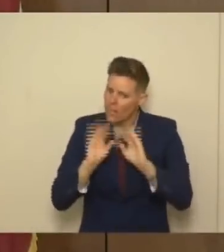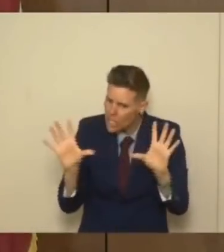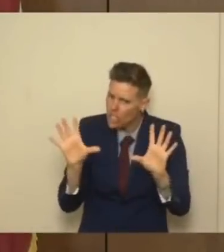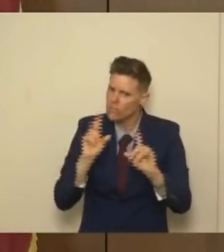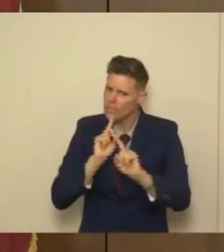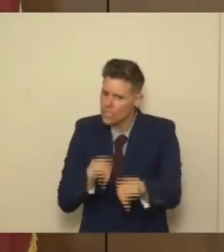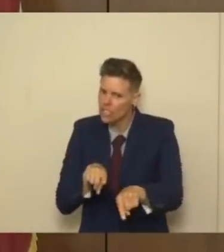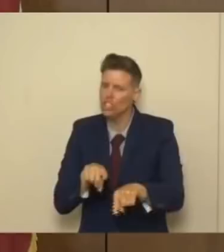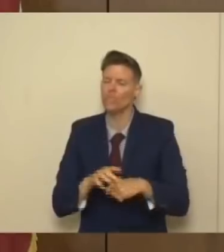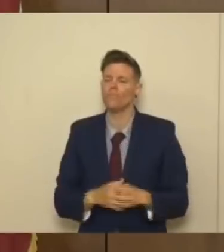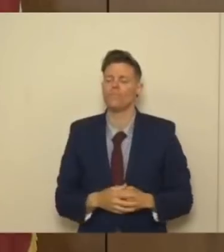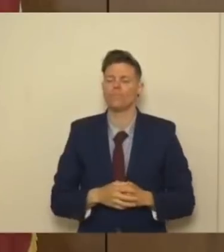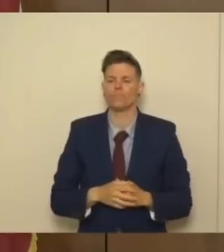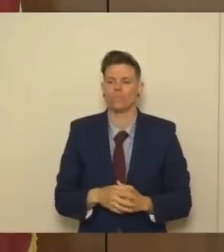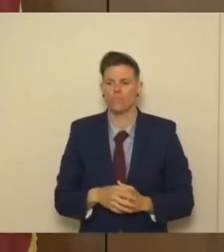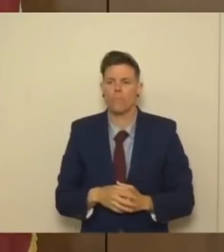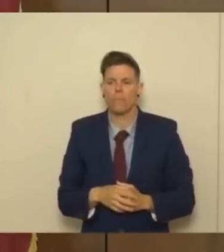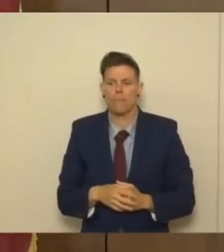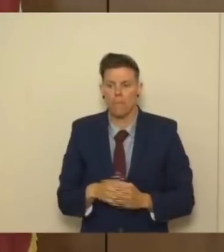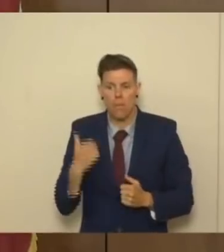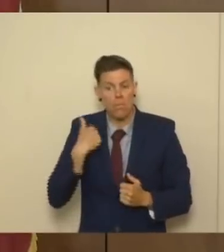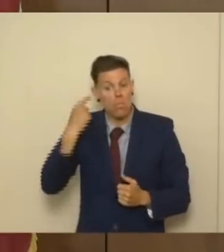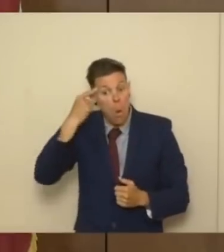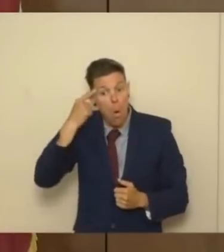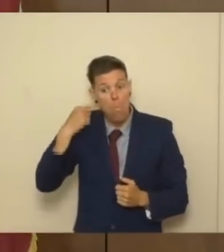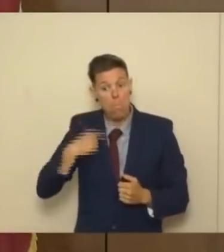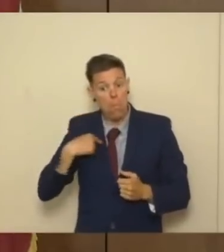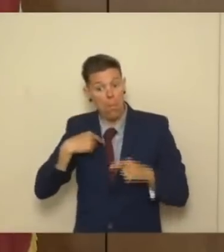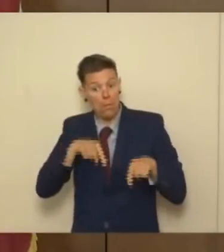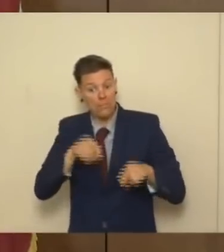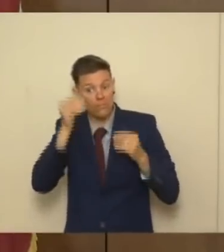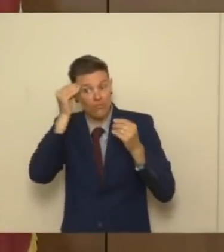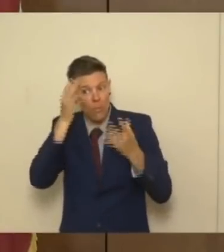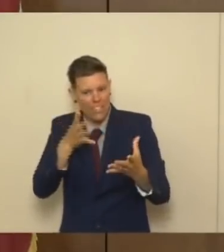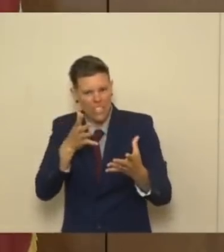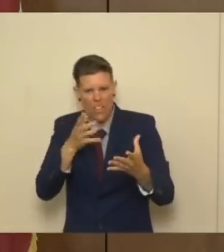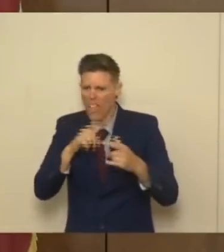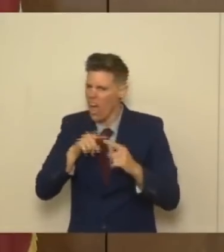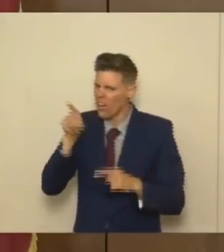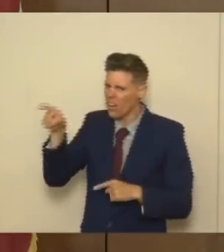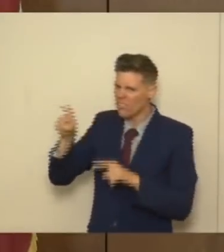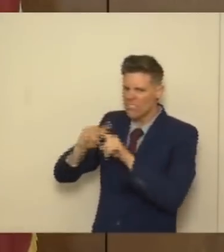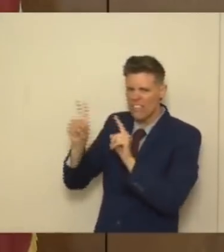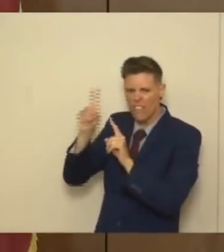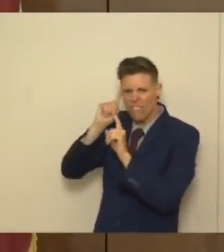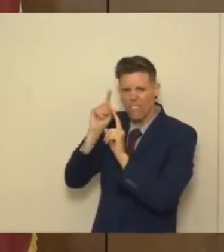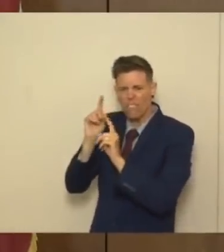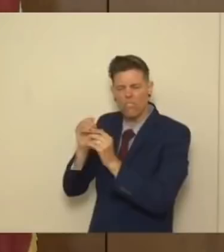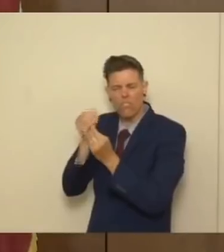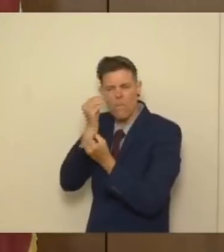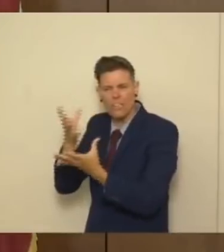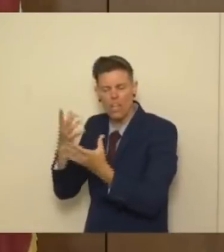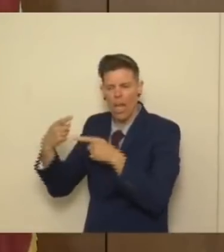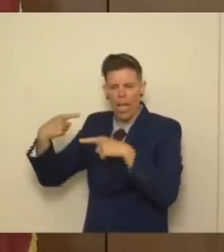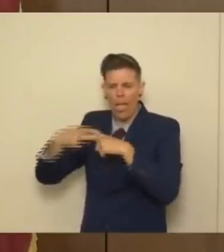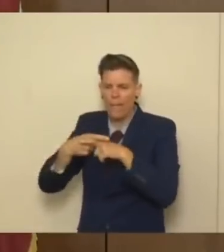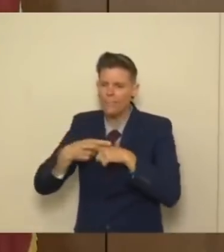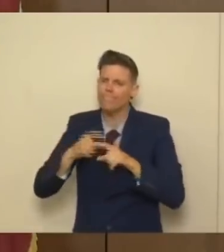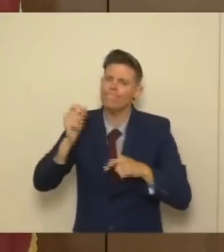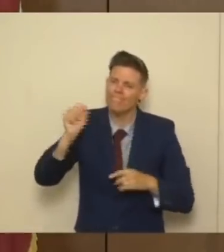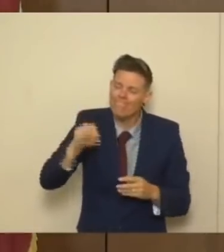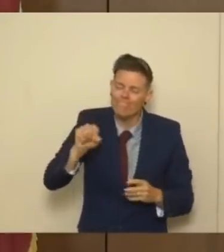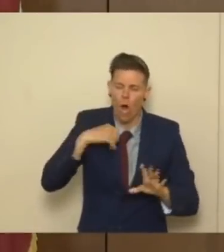think it means something else. You keep those questions coming, even when they're hard. We didn't release the zip codes in a way